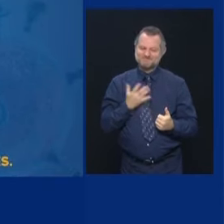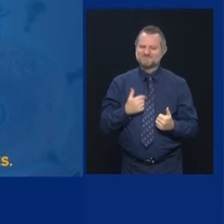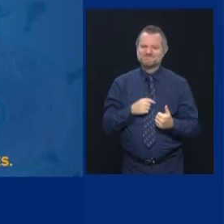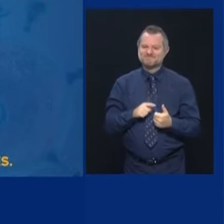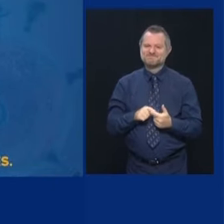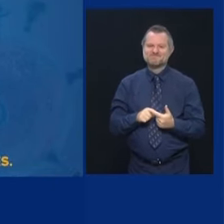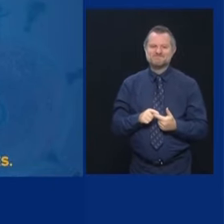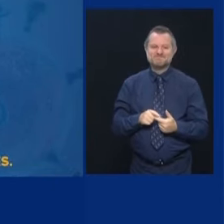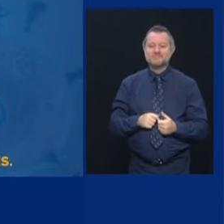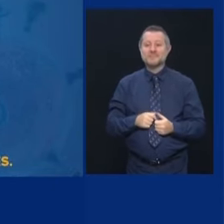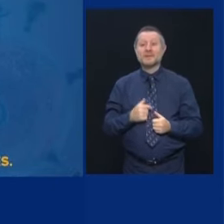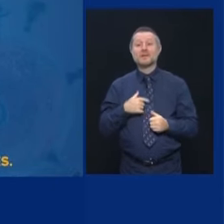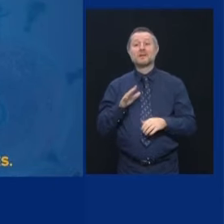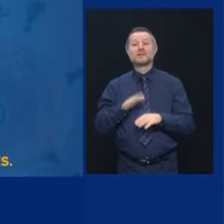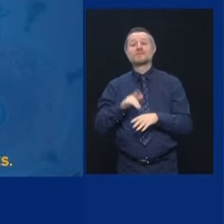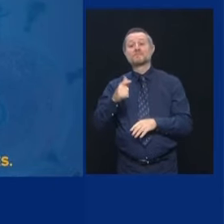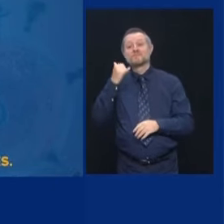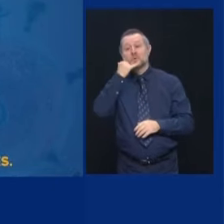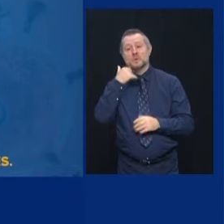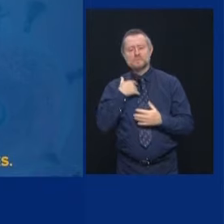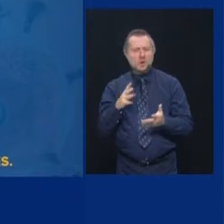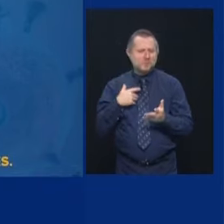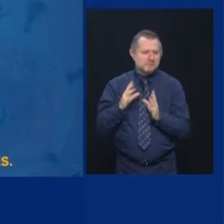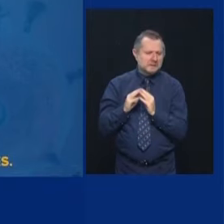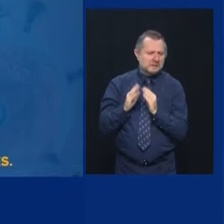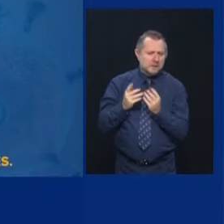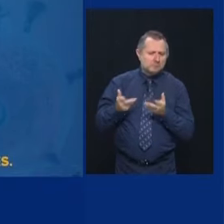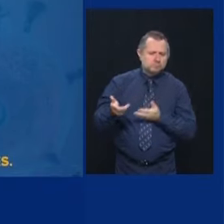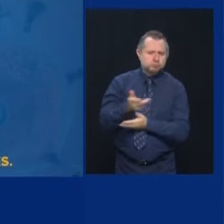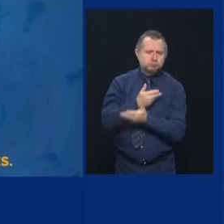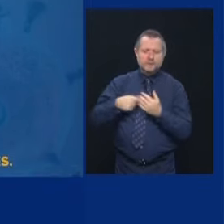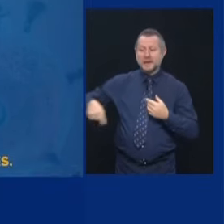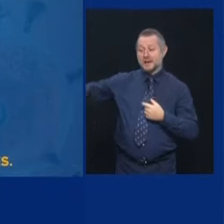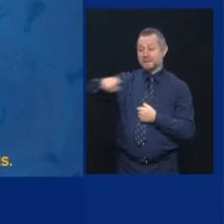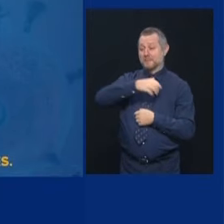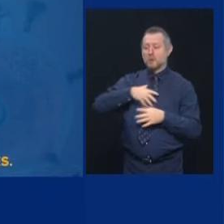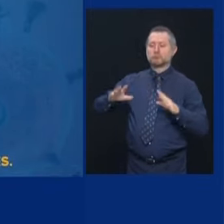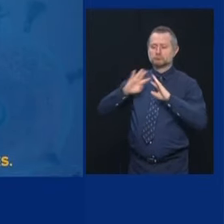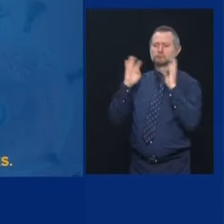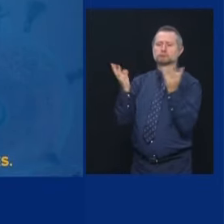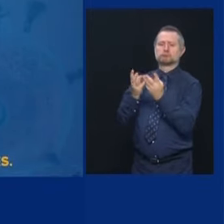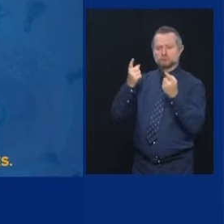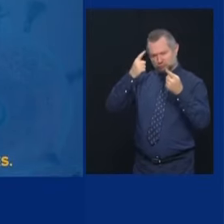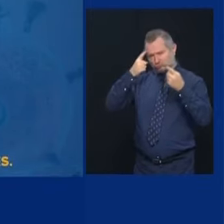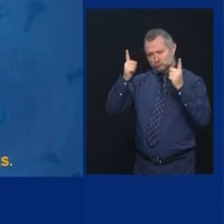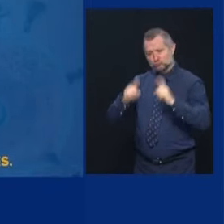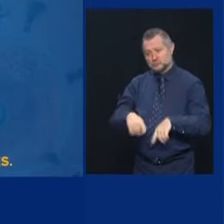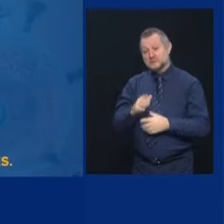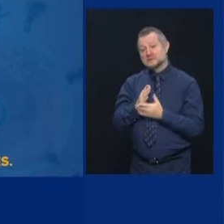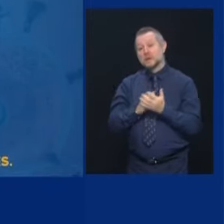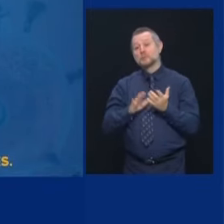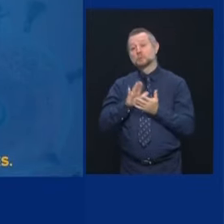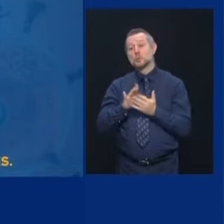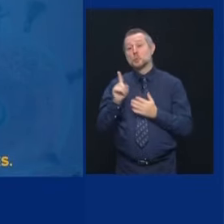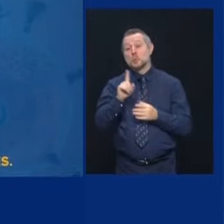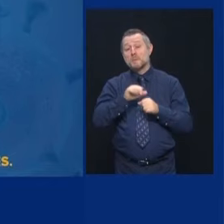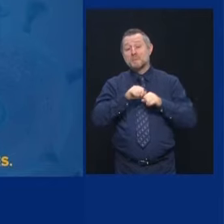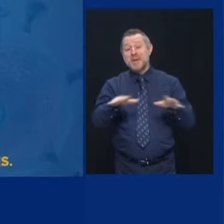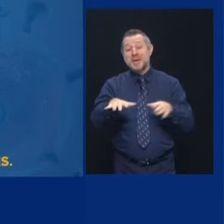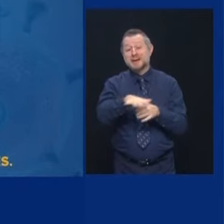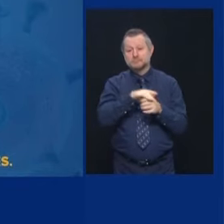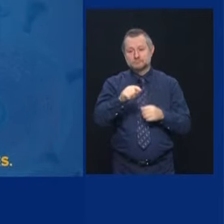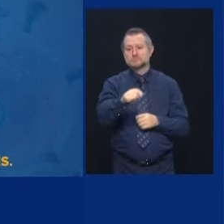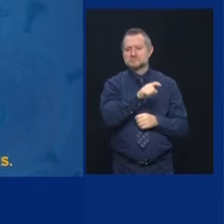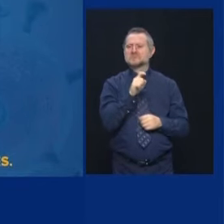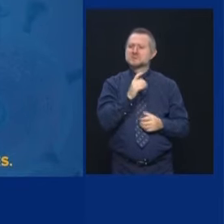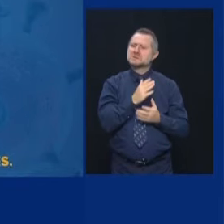On the telephone call, we were all basically in agreement. They have sampled some schools in the clusters, but not all the